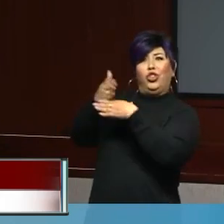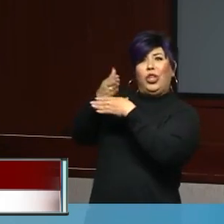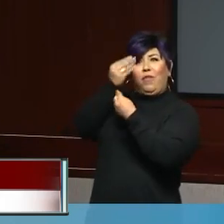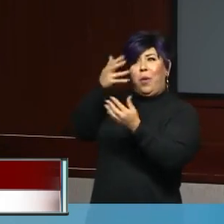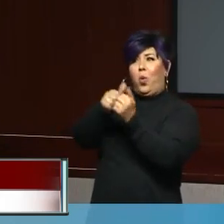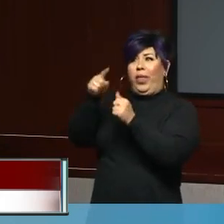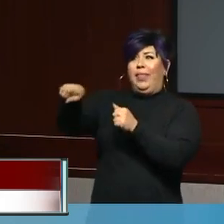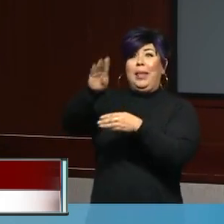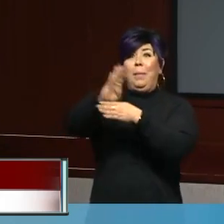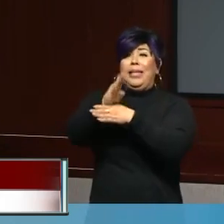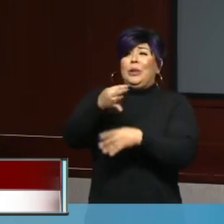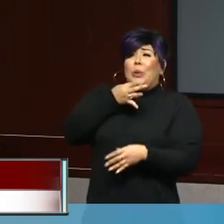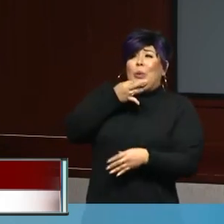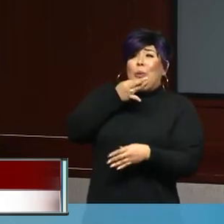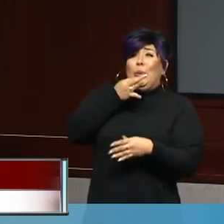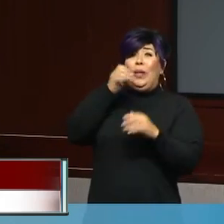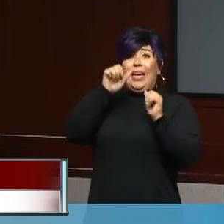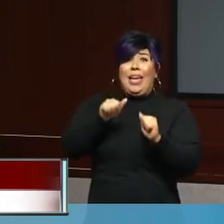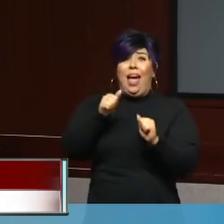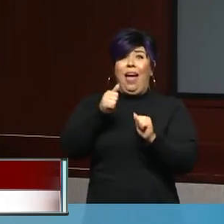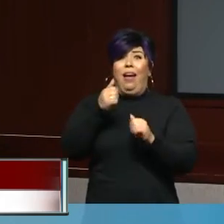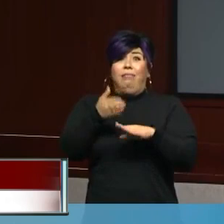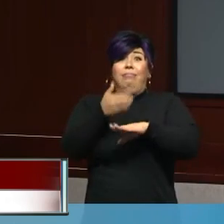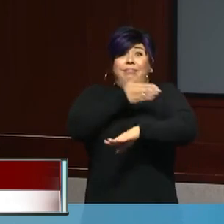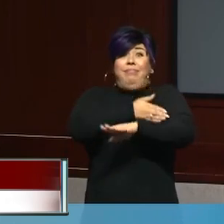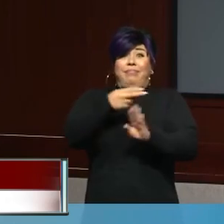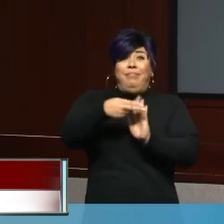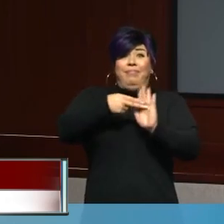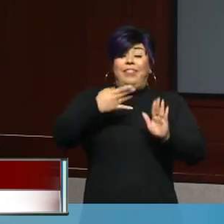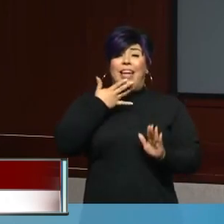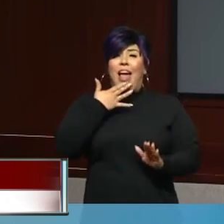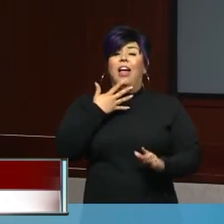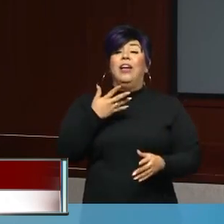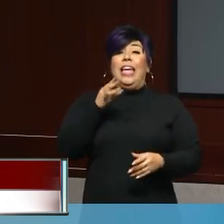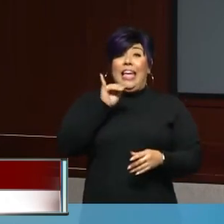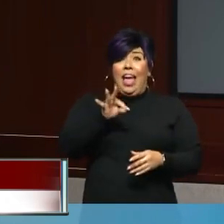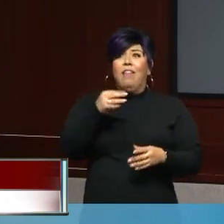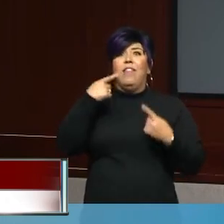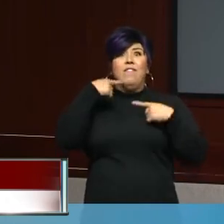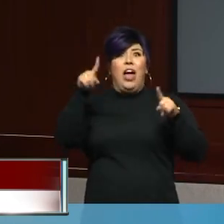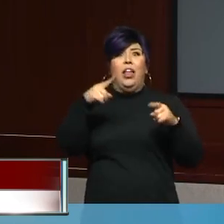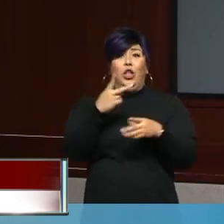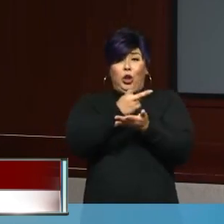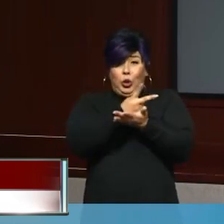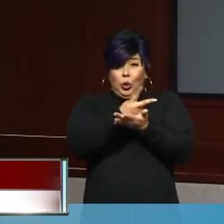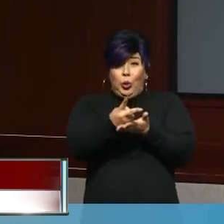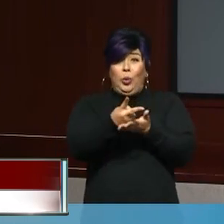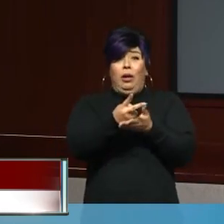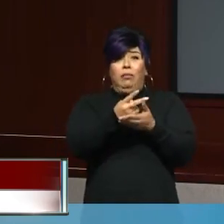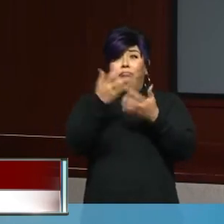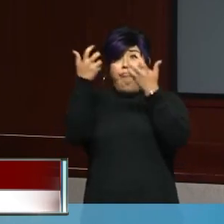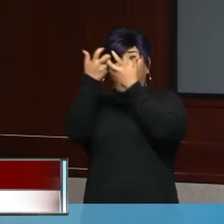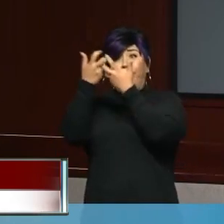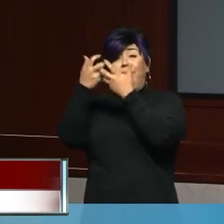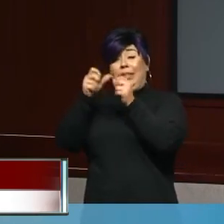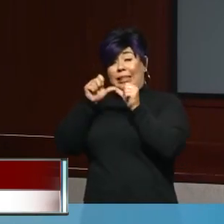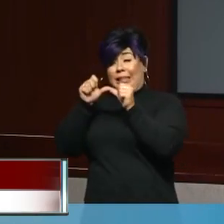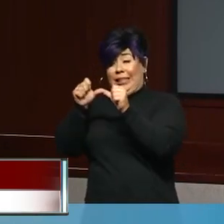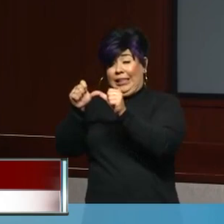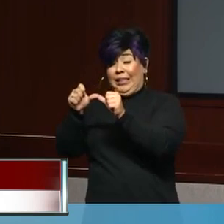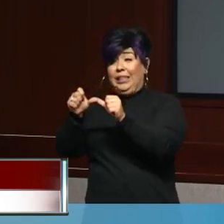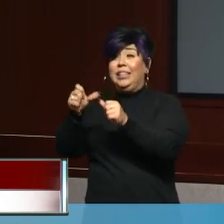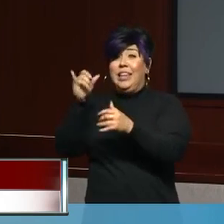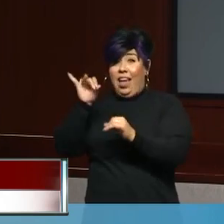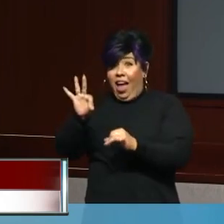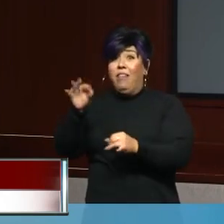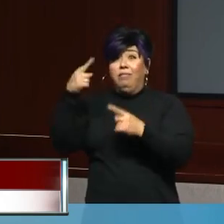Tier 2 metrics for the second week in a row. If we do meet those Tier 2 metrics, we will schedule a press conference early